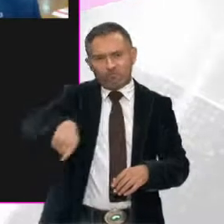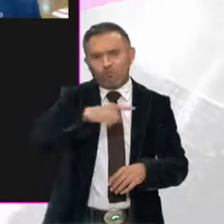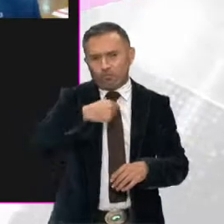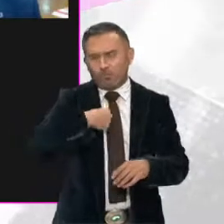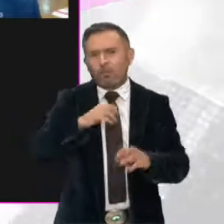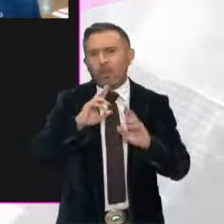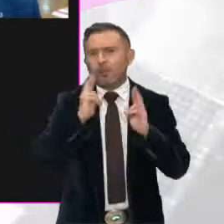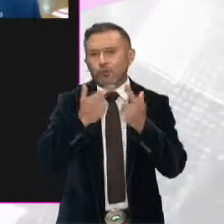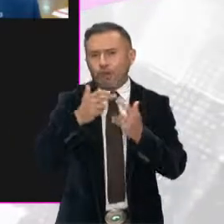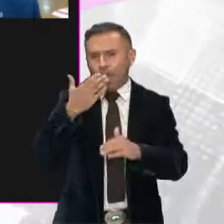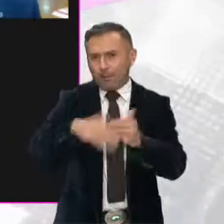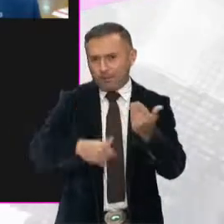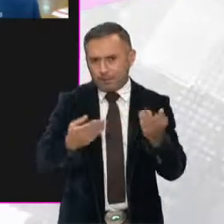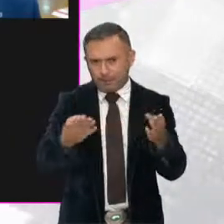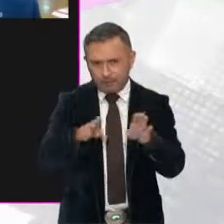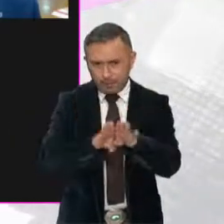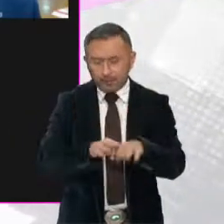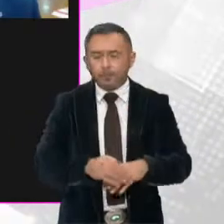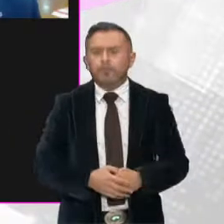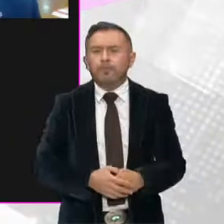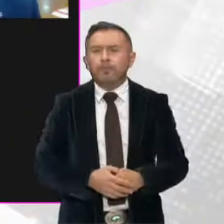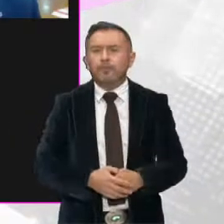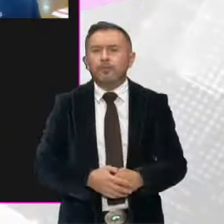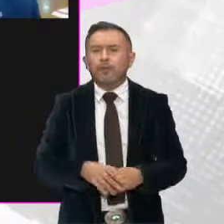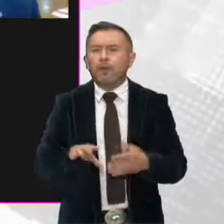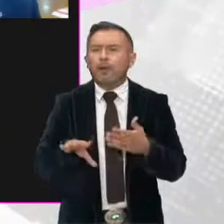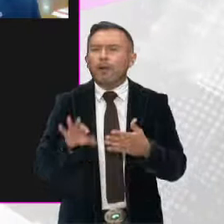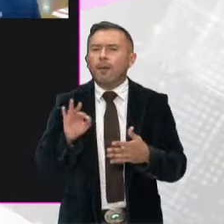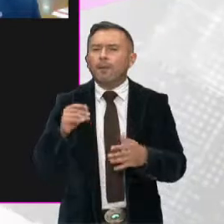we can wrap up.